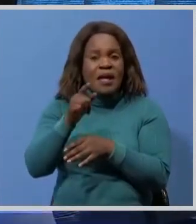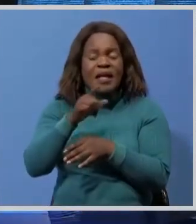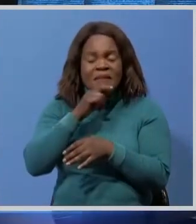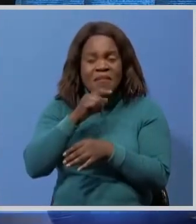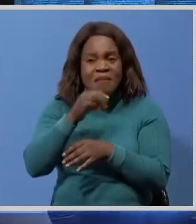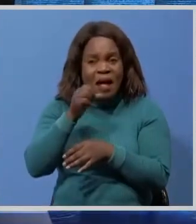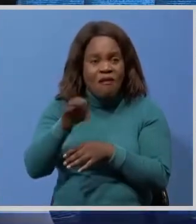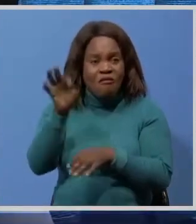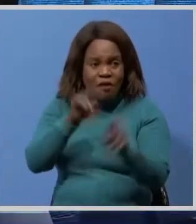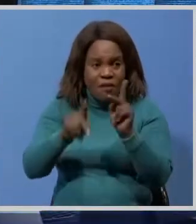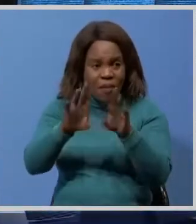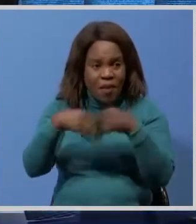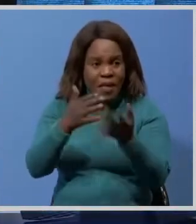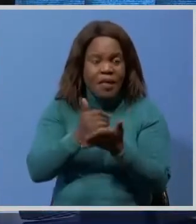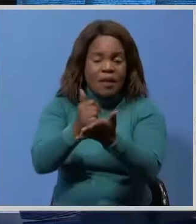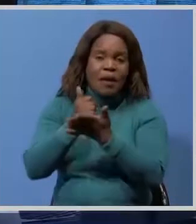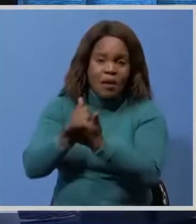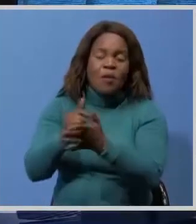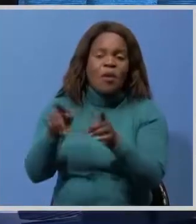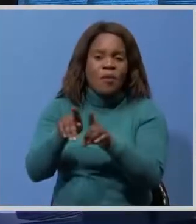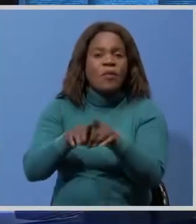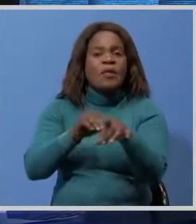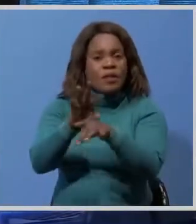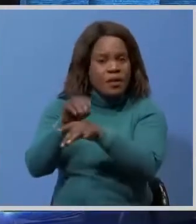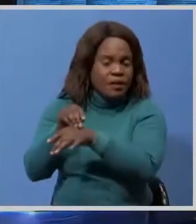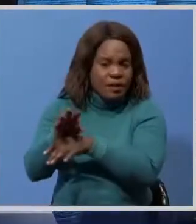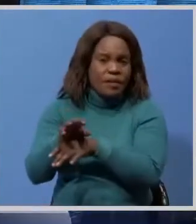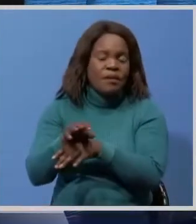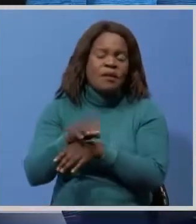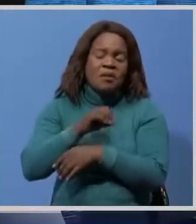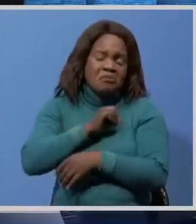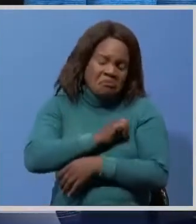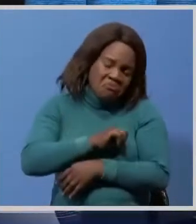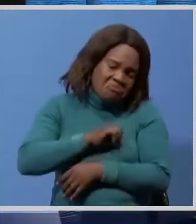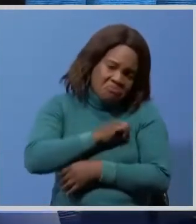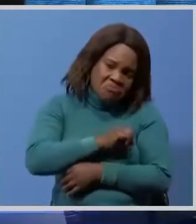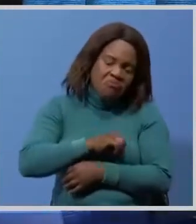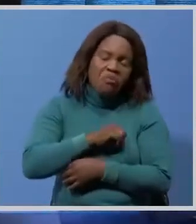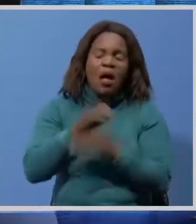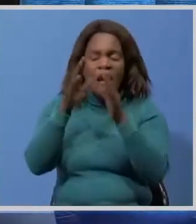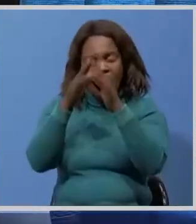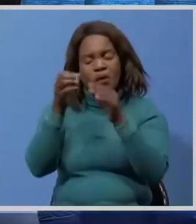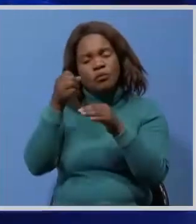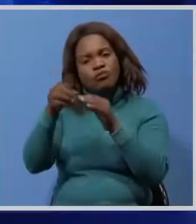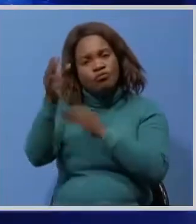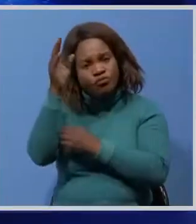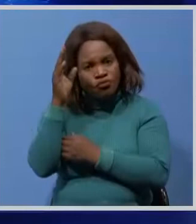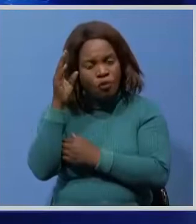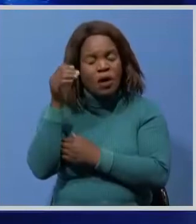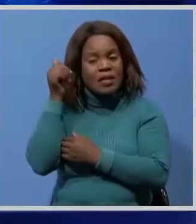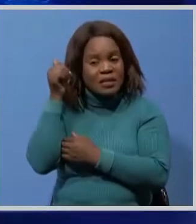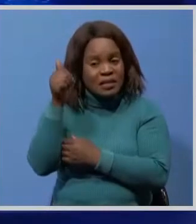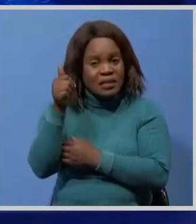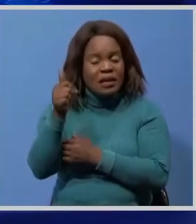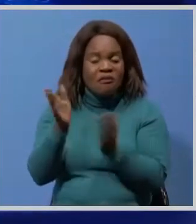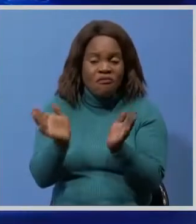the people and rendered help and counsel to all those seeking solace in the house of God. The head of state has since urged